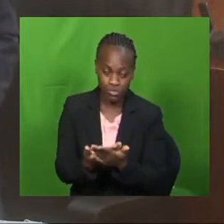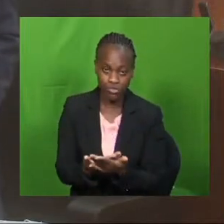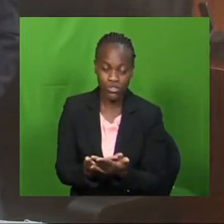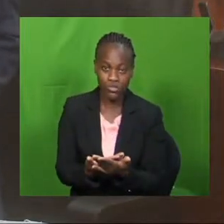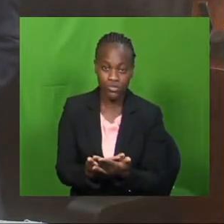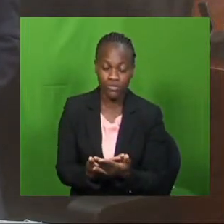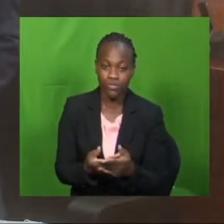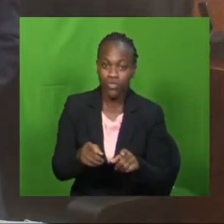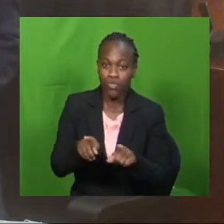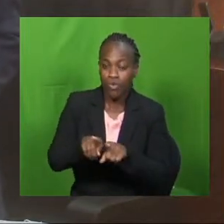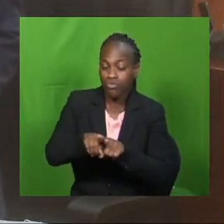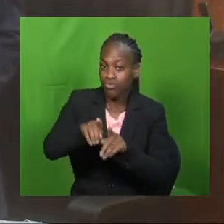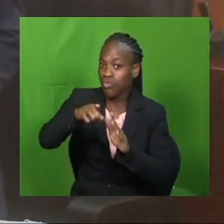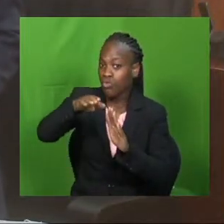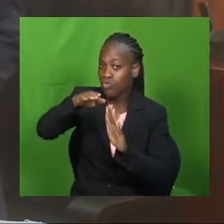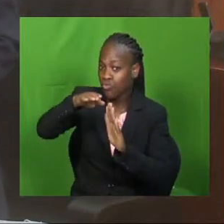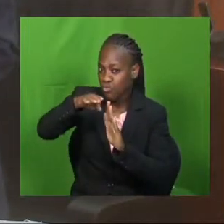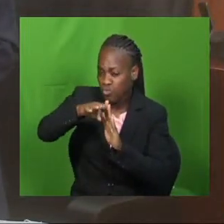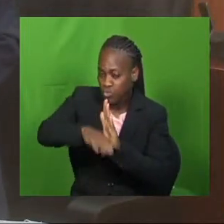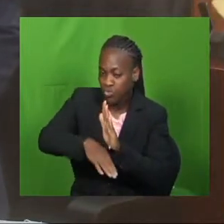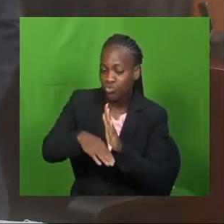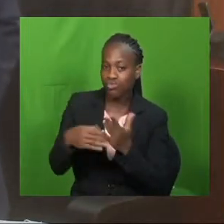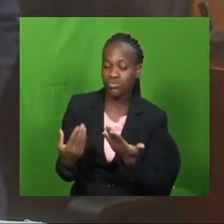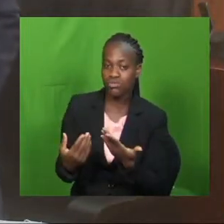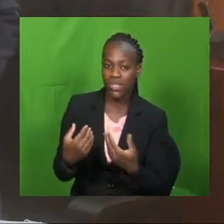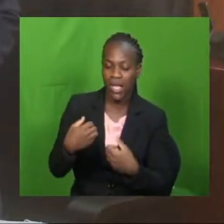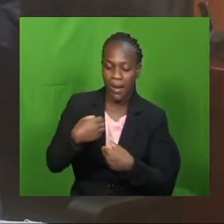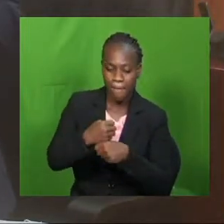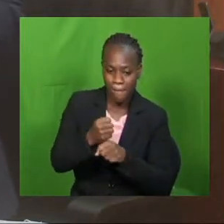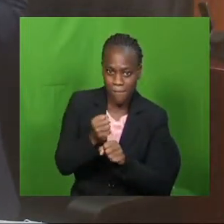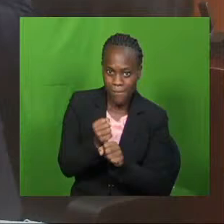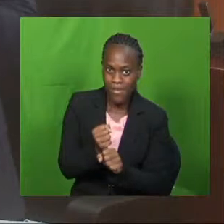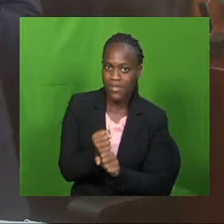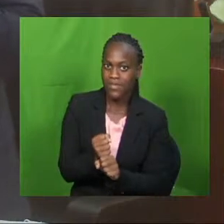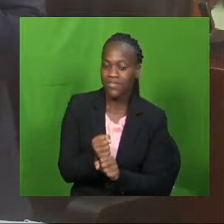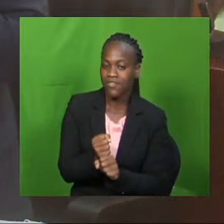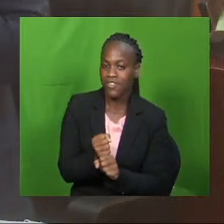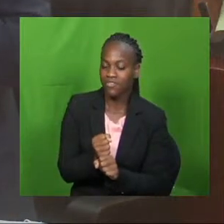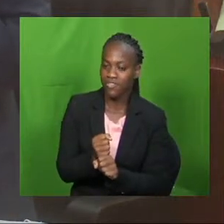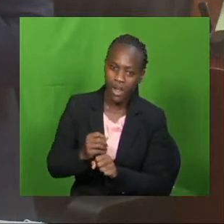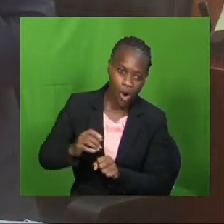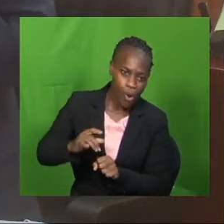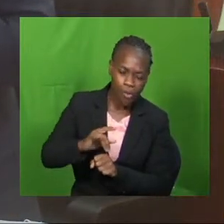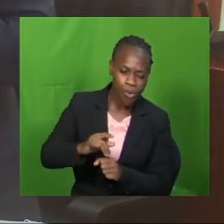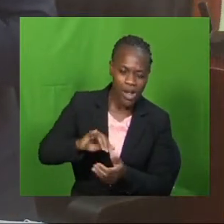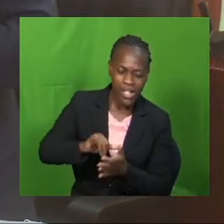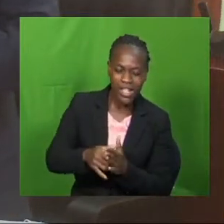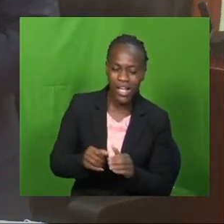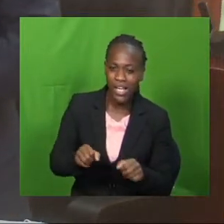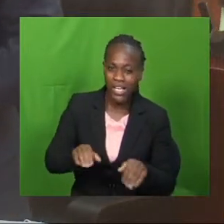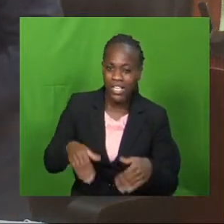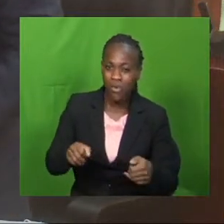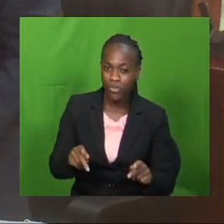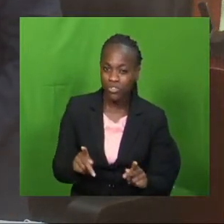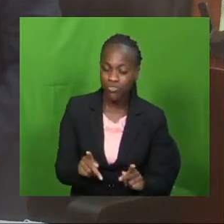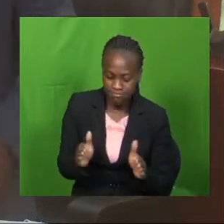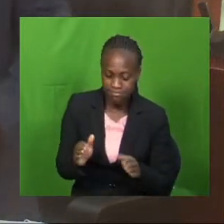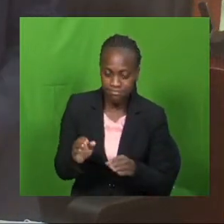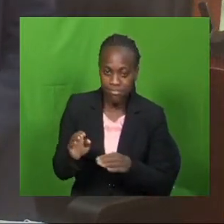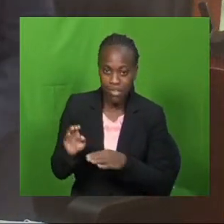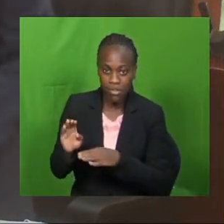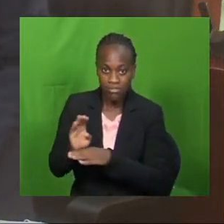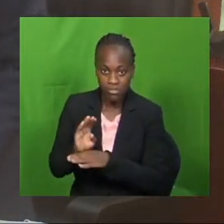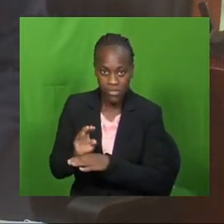Also seeks to reduce the manufacturing gap, creating more avenues for small SMEs to